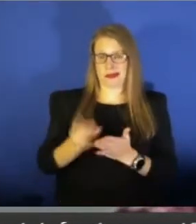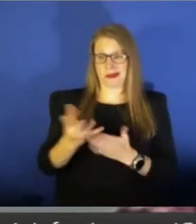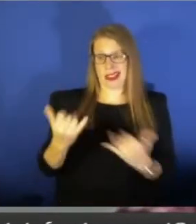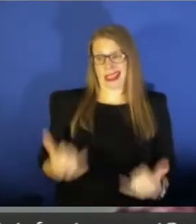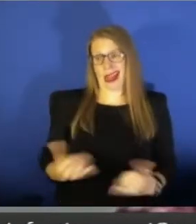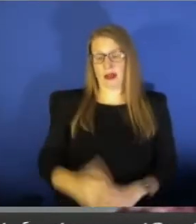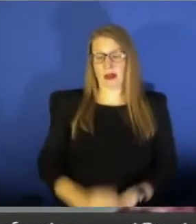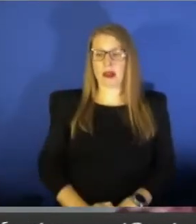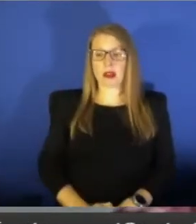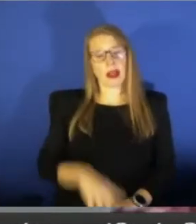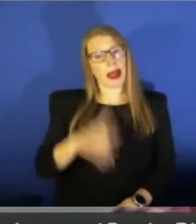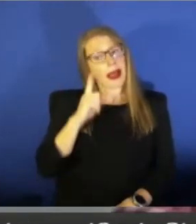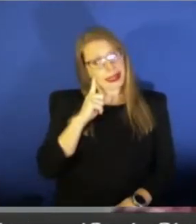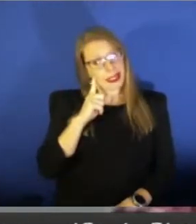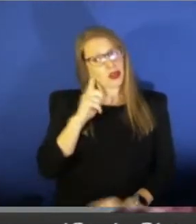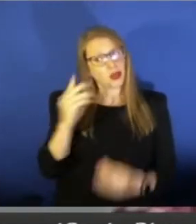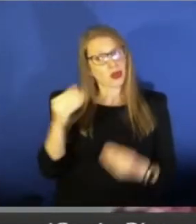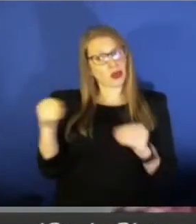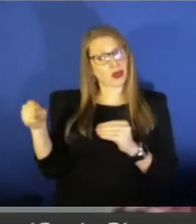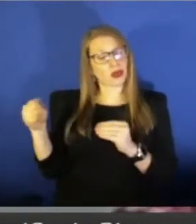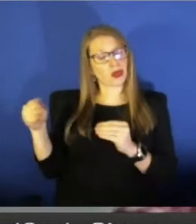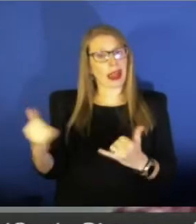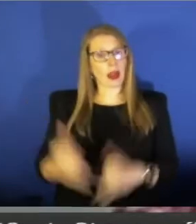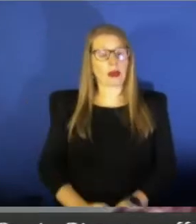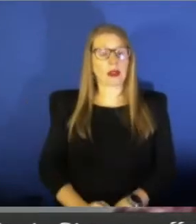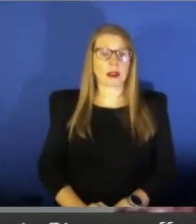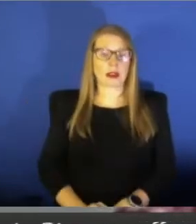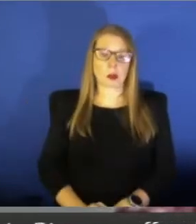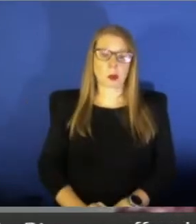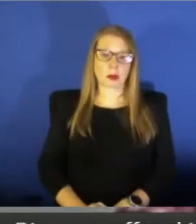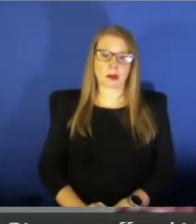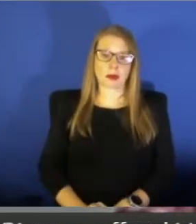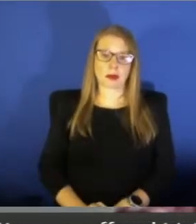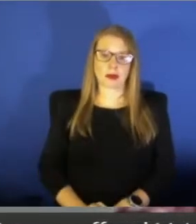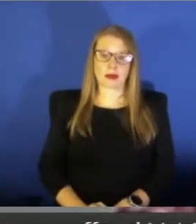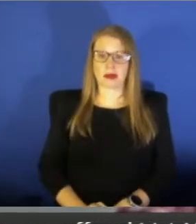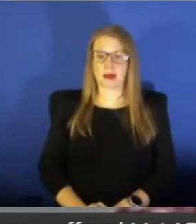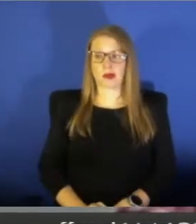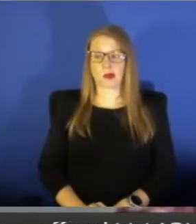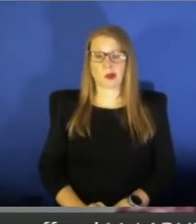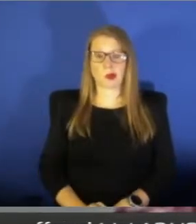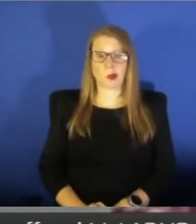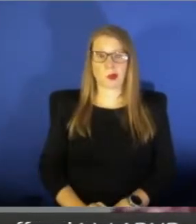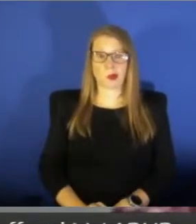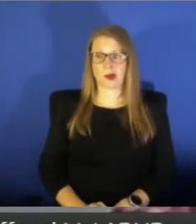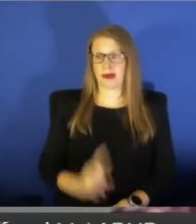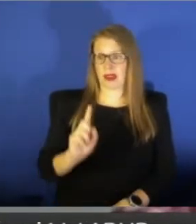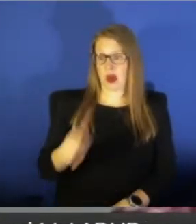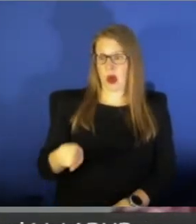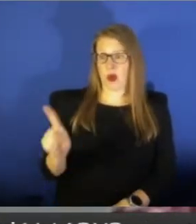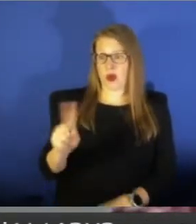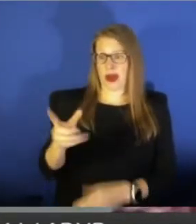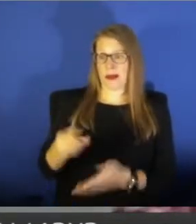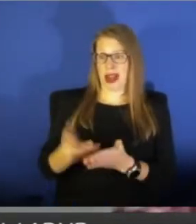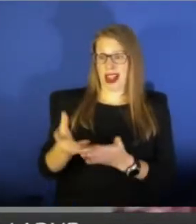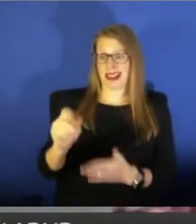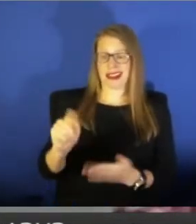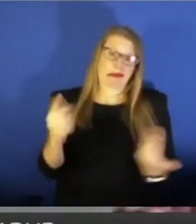young children. Hardcore grassroots efforts. Correct. Sergeant, so I was just going to ask you, coming up, we're going to be talking